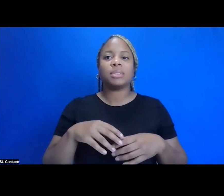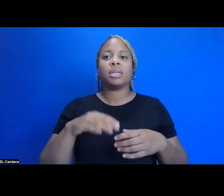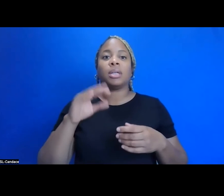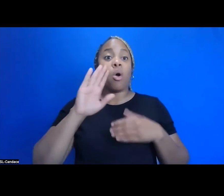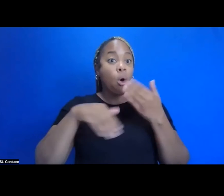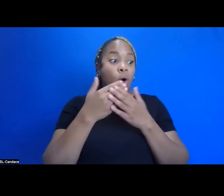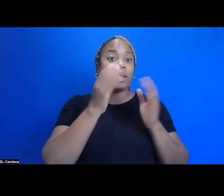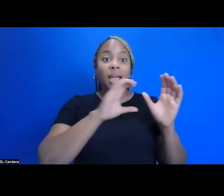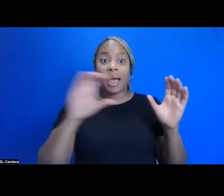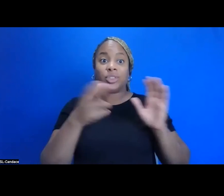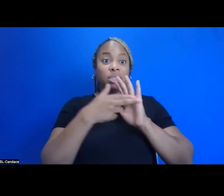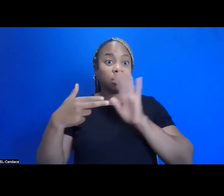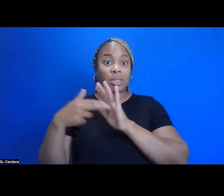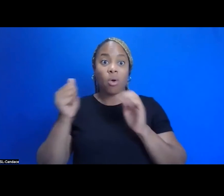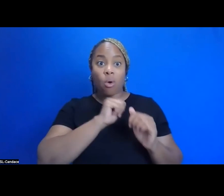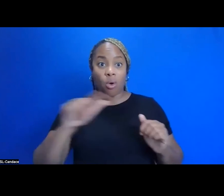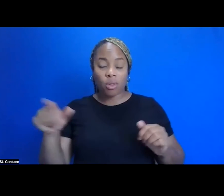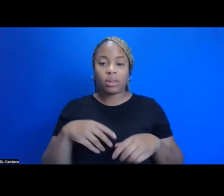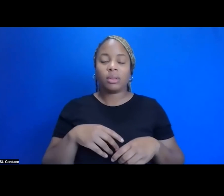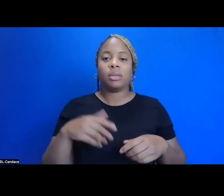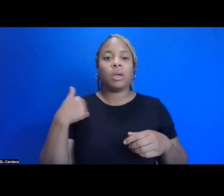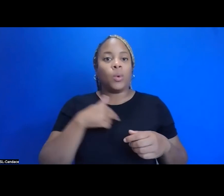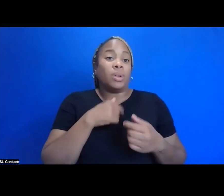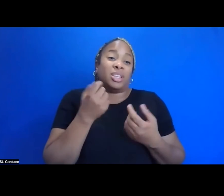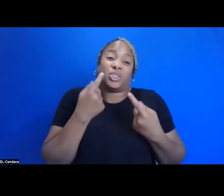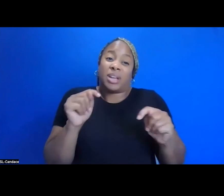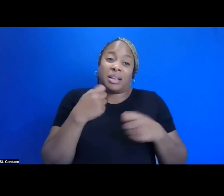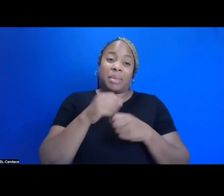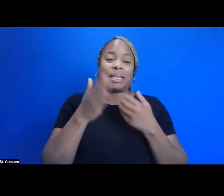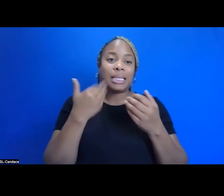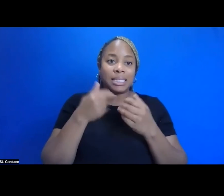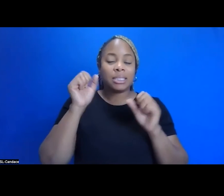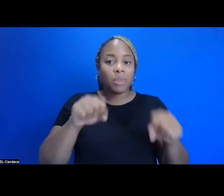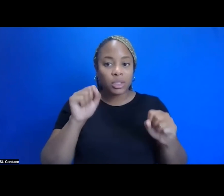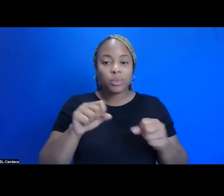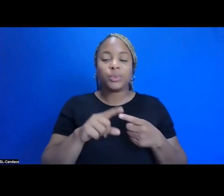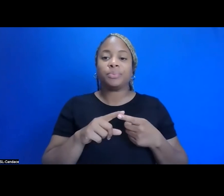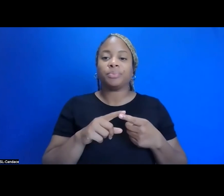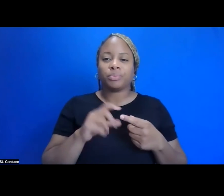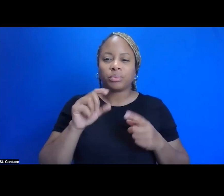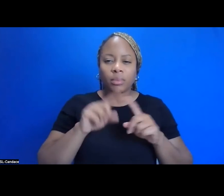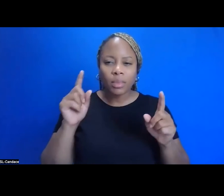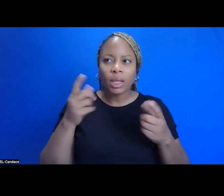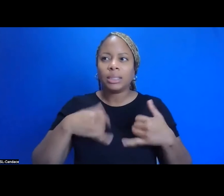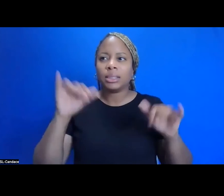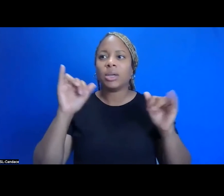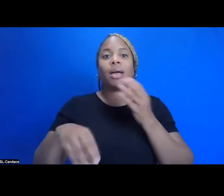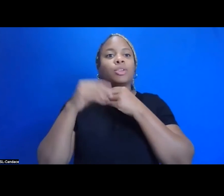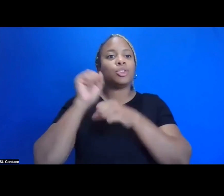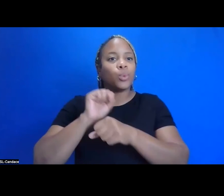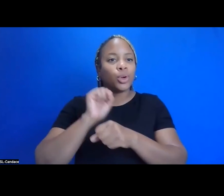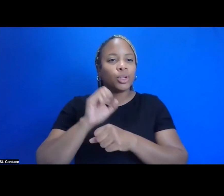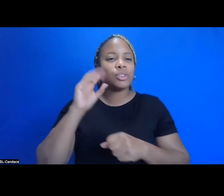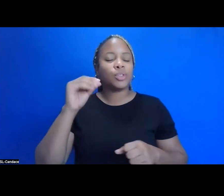captioned, it's tricky. We've made it as easy as possible with a bulk upload option, but it's still extra work. And